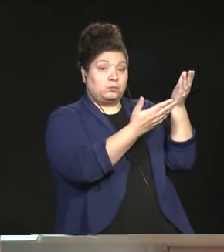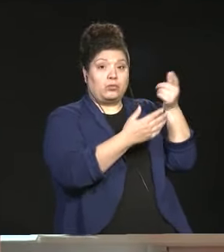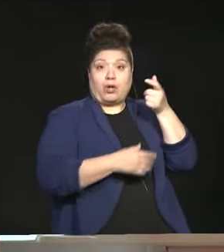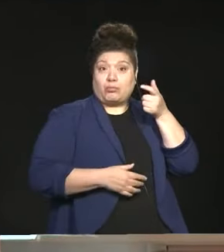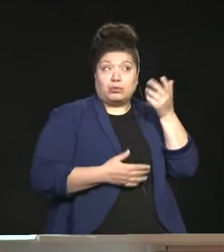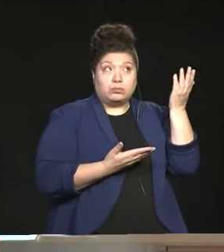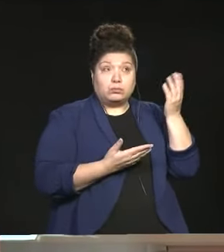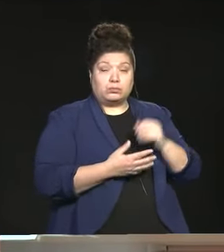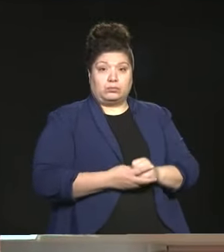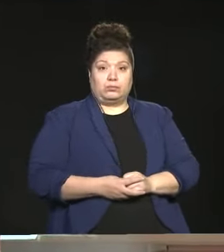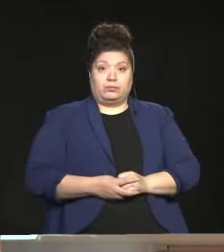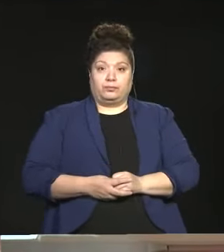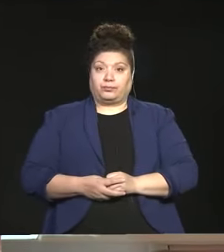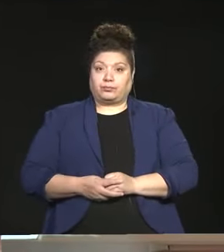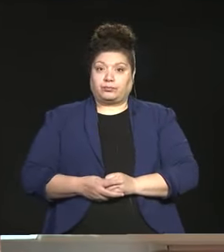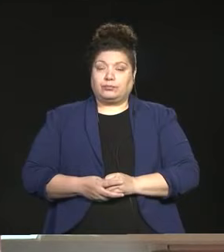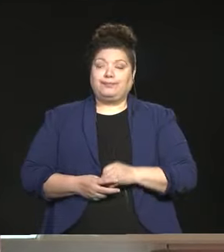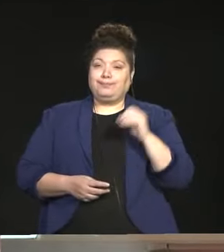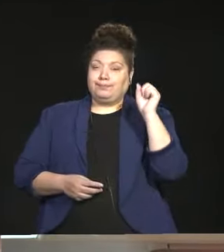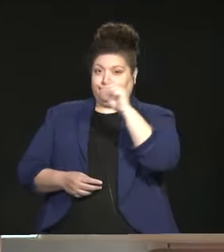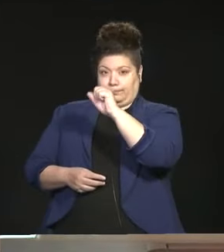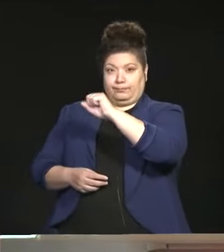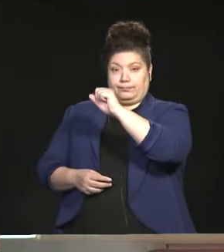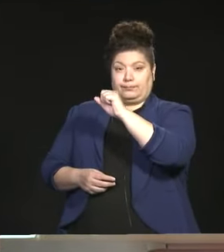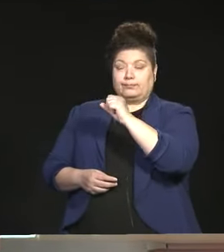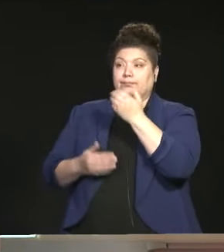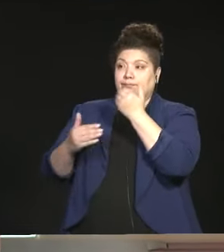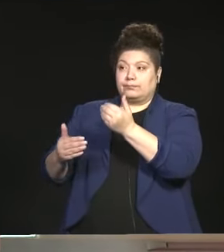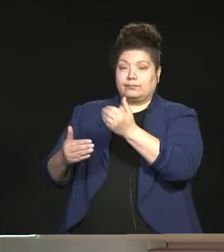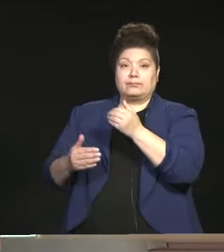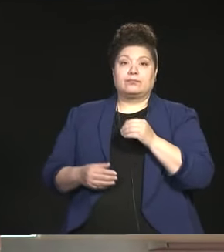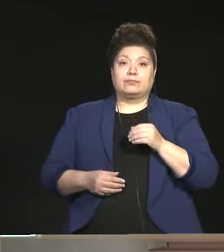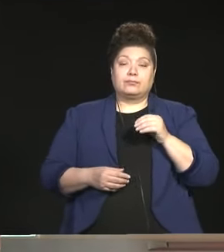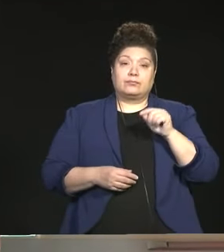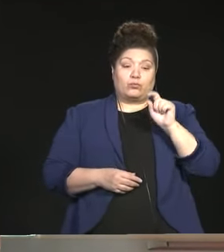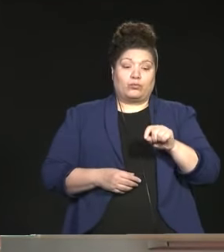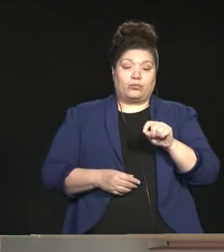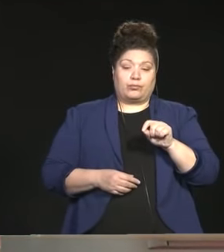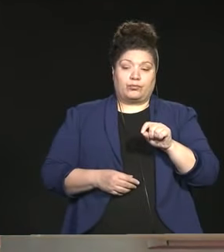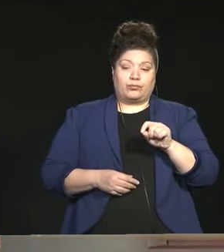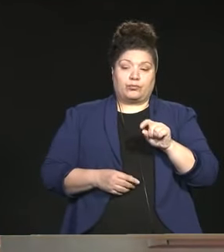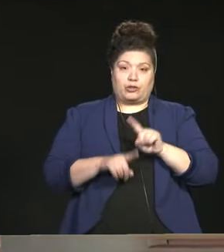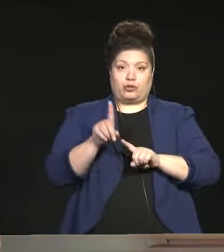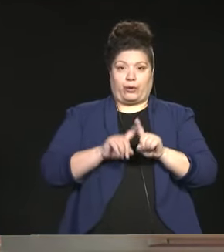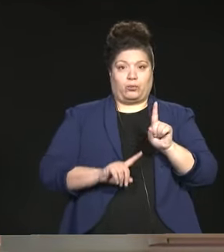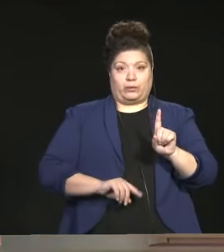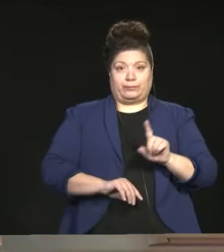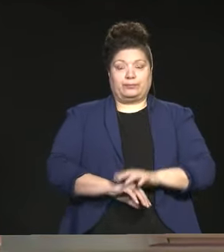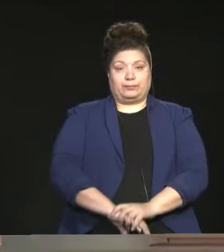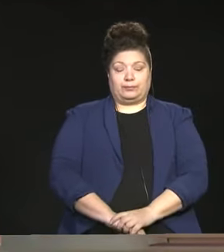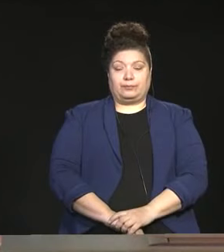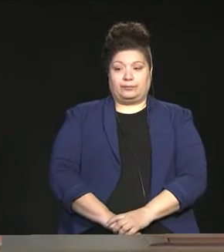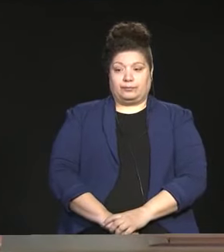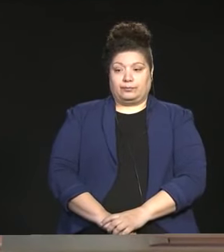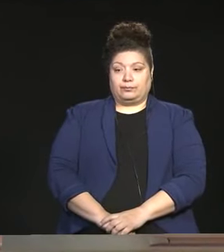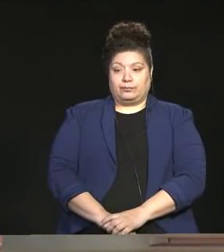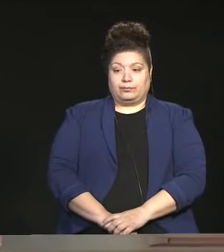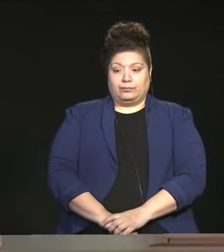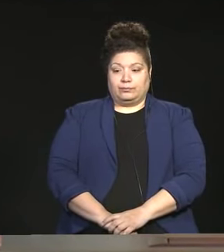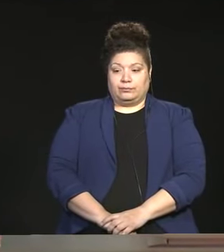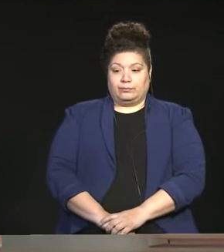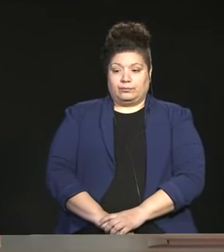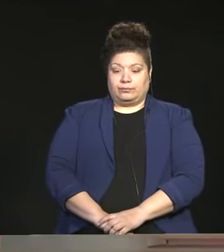Certainly, thank you. Merci. Please press *1 at this time if you have a question. S'il vous plaît, appuyez sur étoile 1 maintenant pour poser une question. There will be a